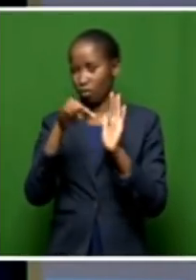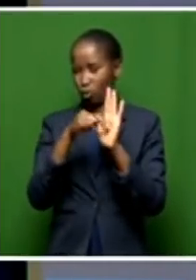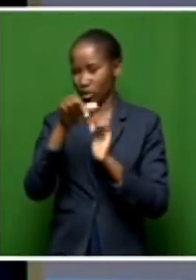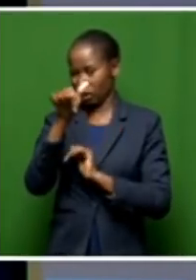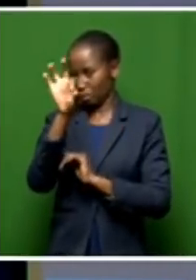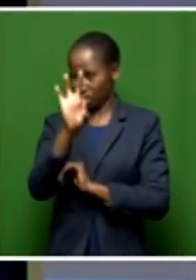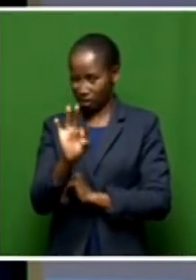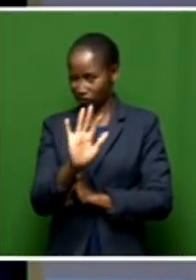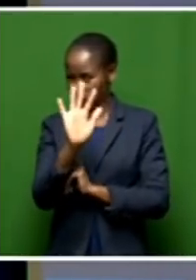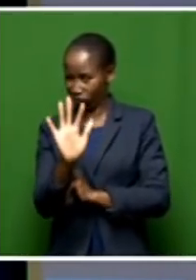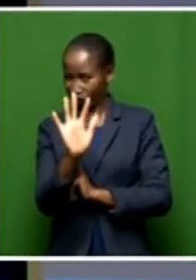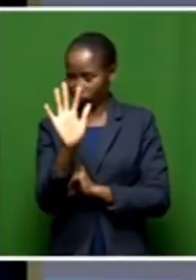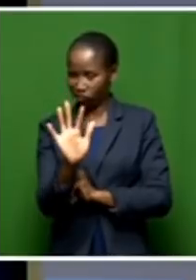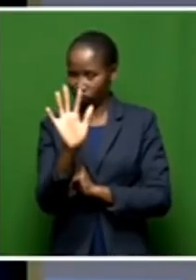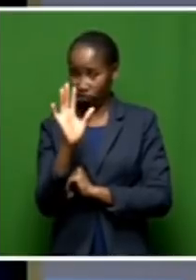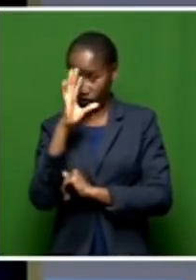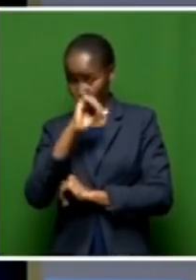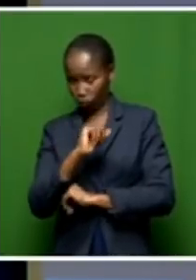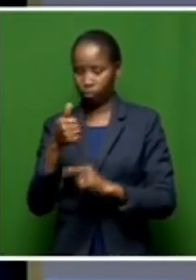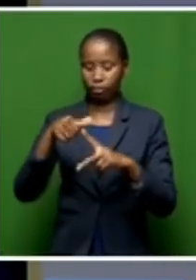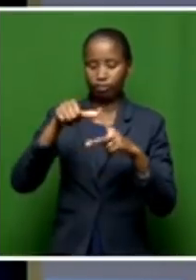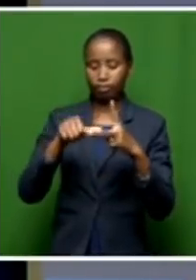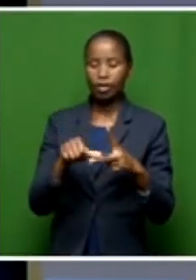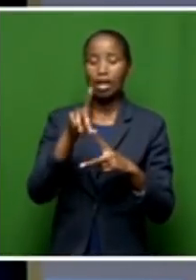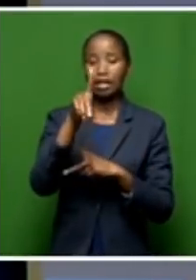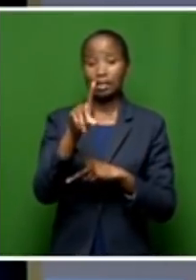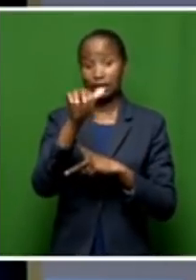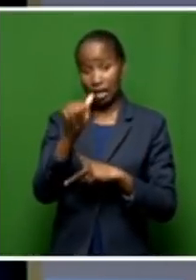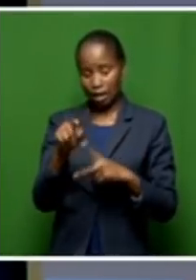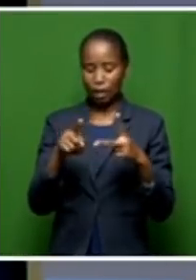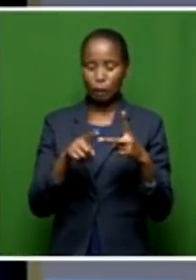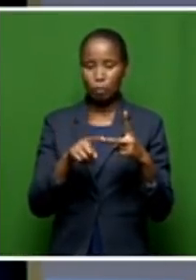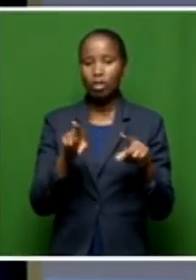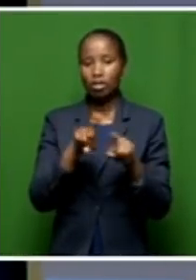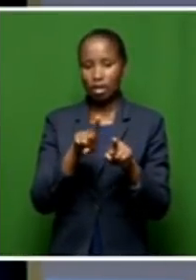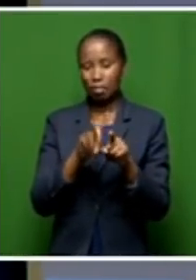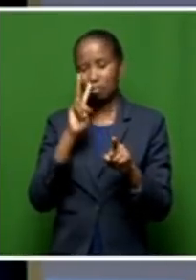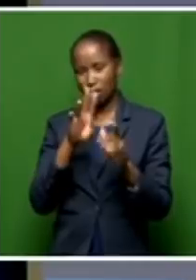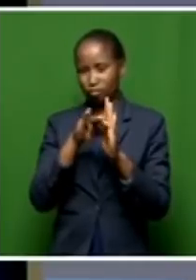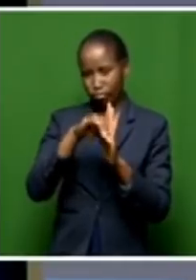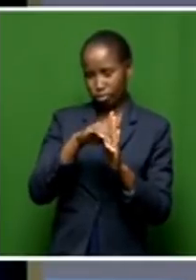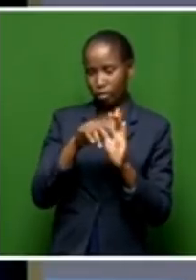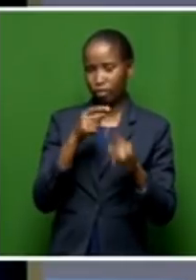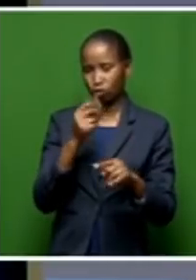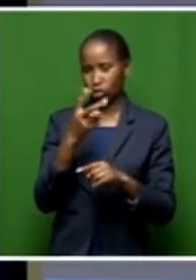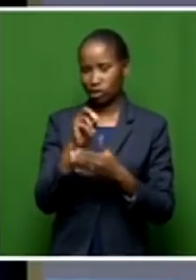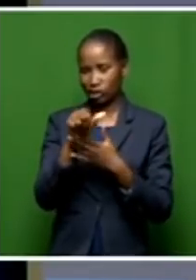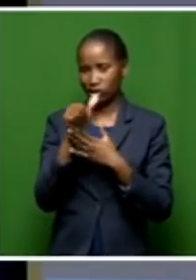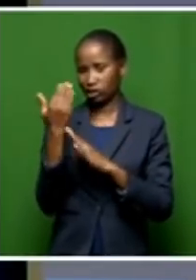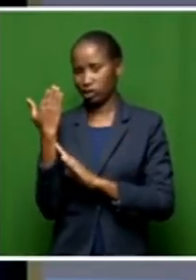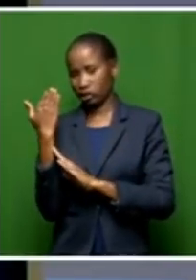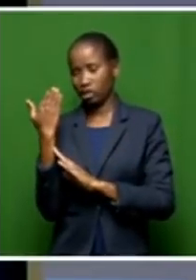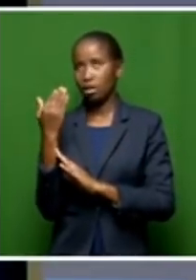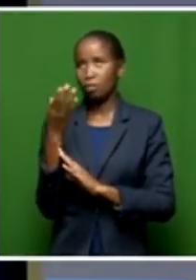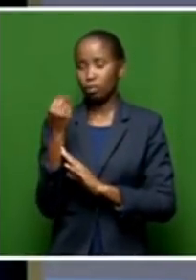DA, there's also a drop from 2016, from 27% to